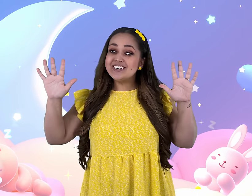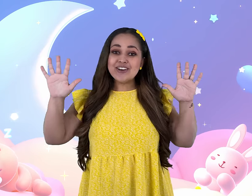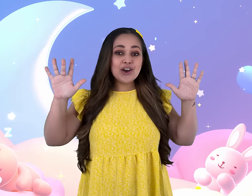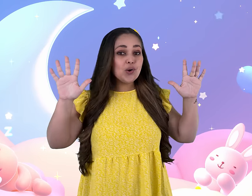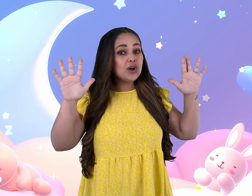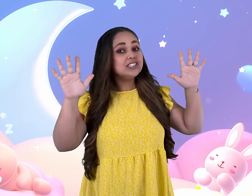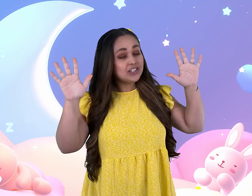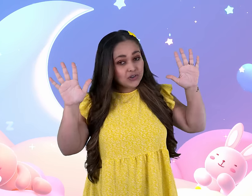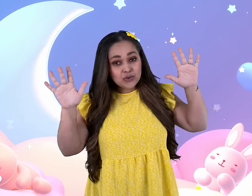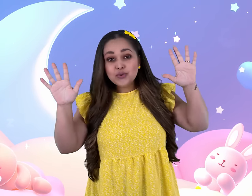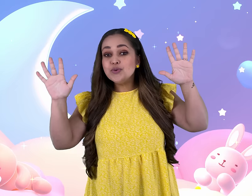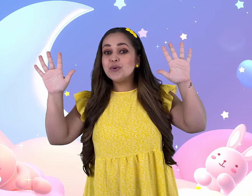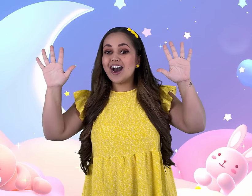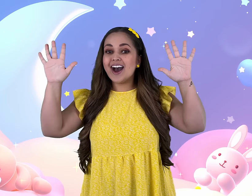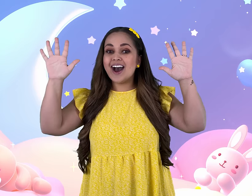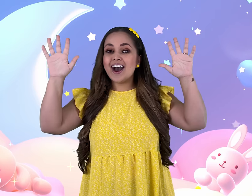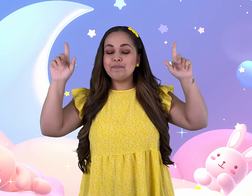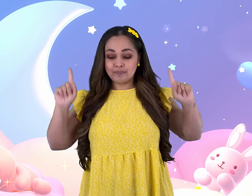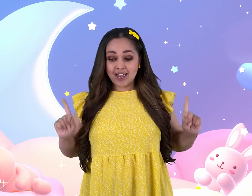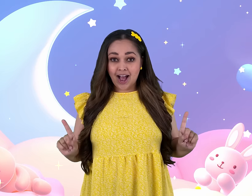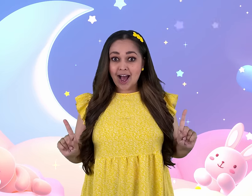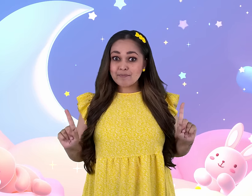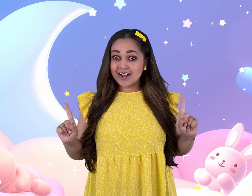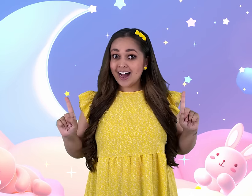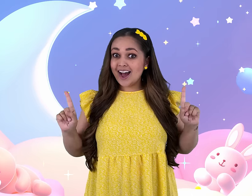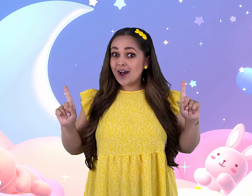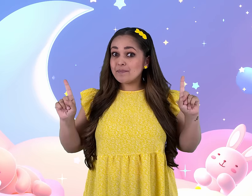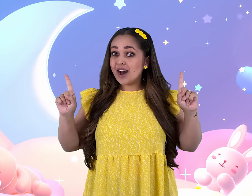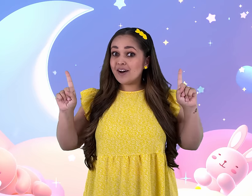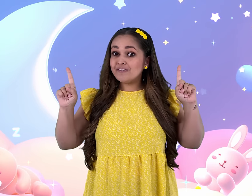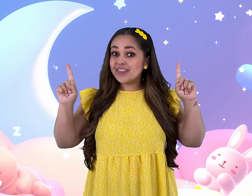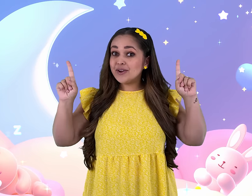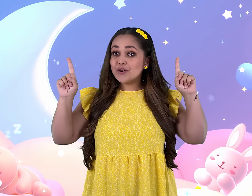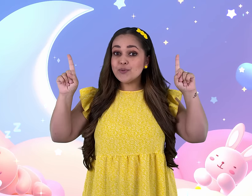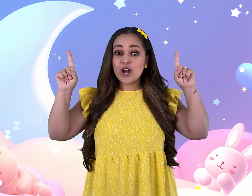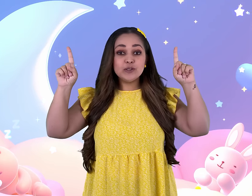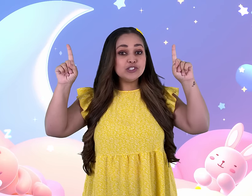wonder what you are. Up above,